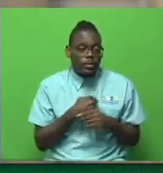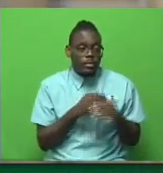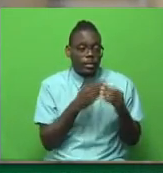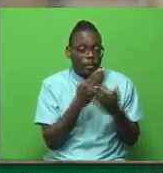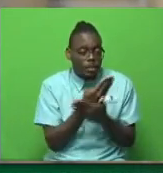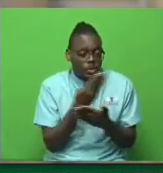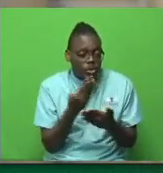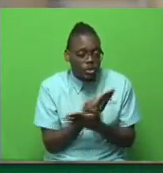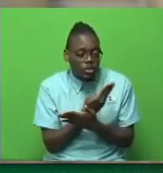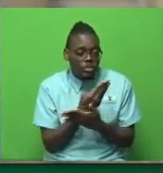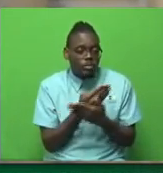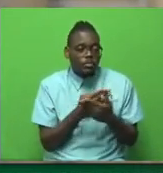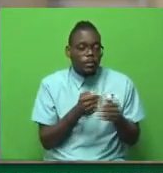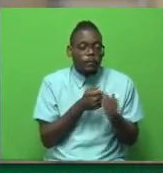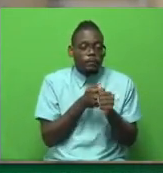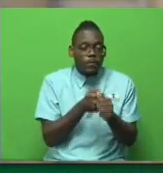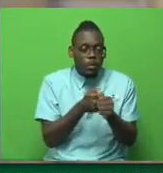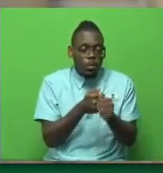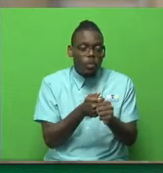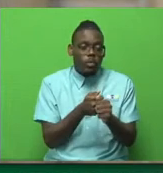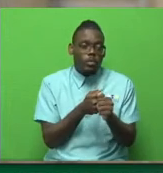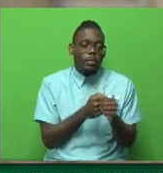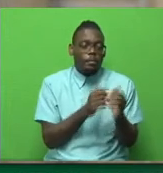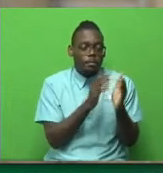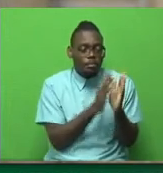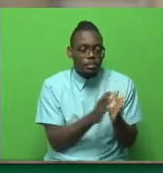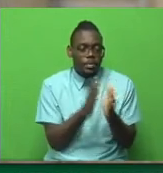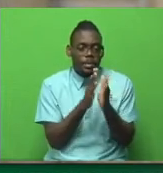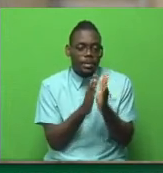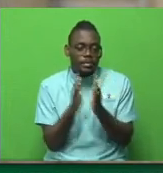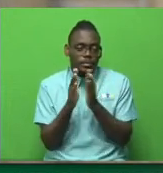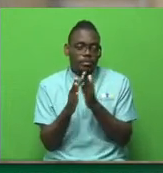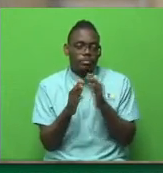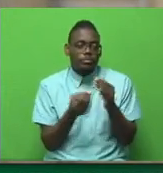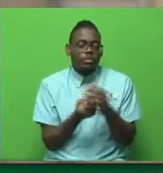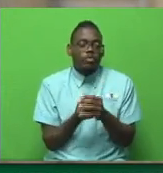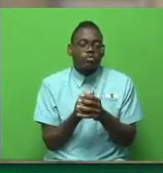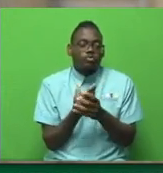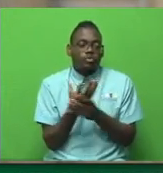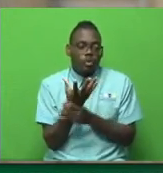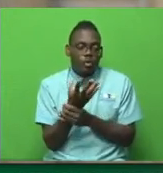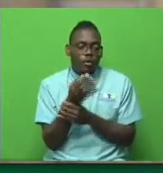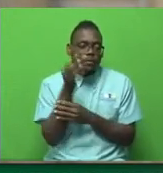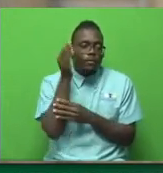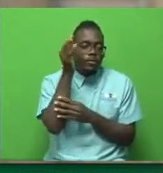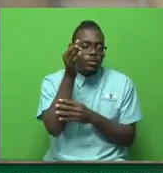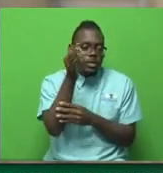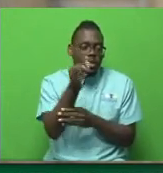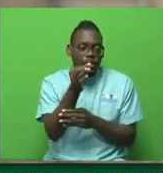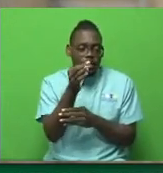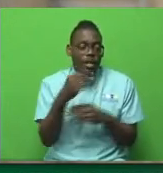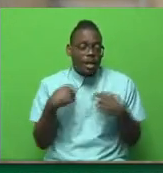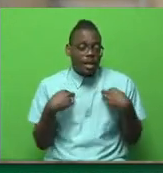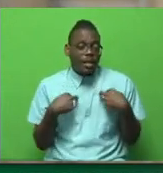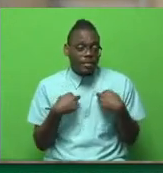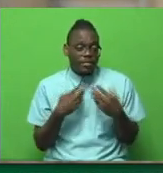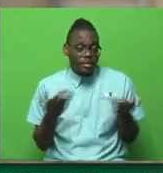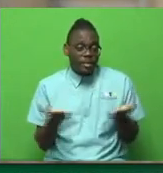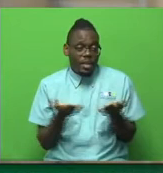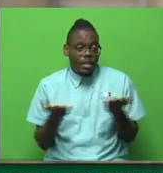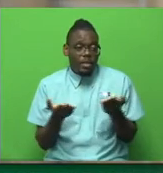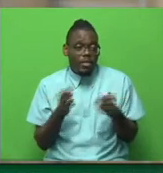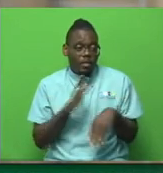2030 and roadmap to recovery documents both of which are readily available online what's